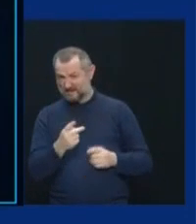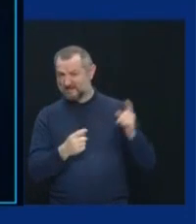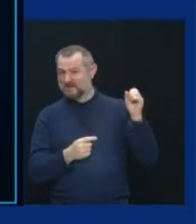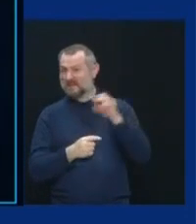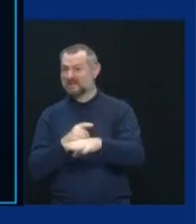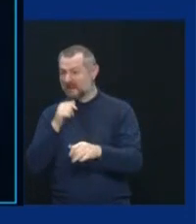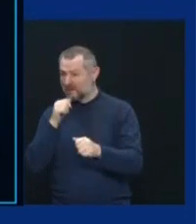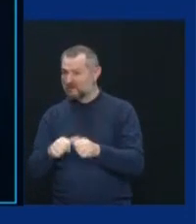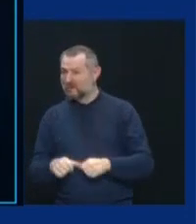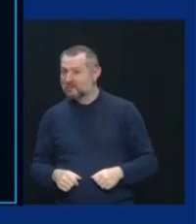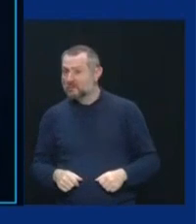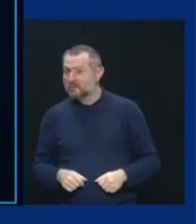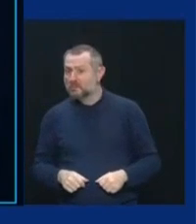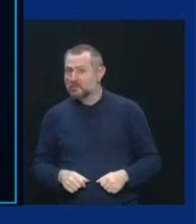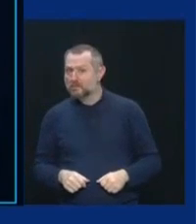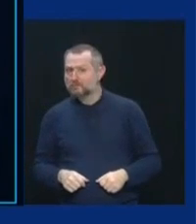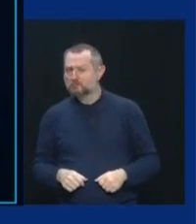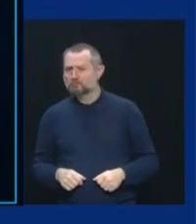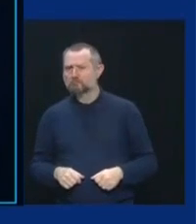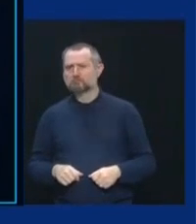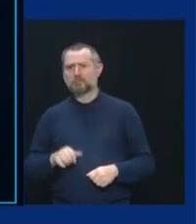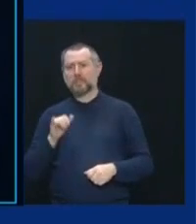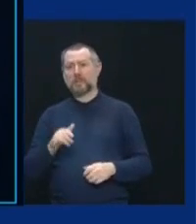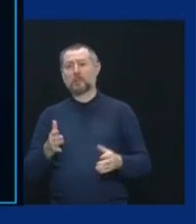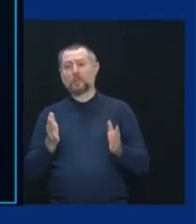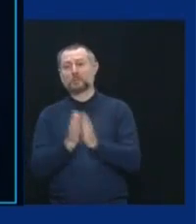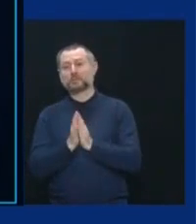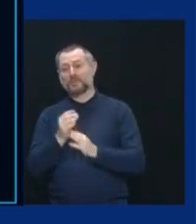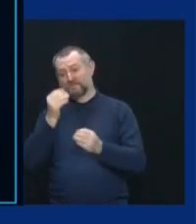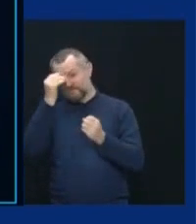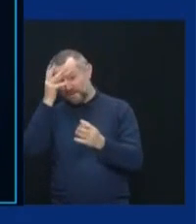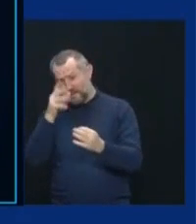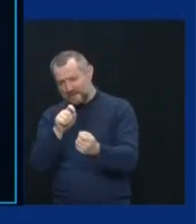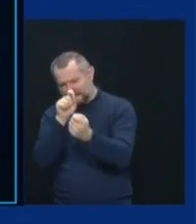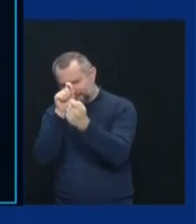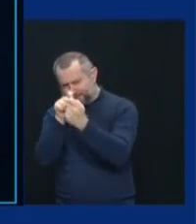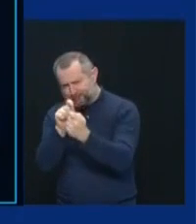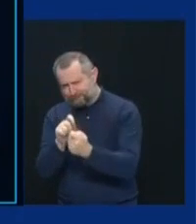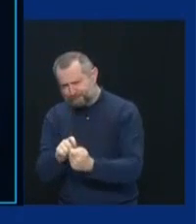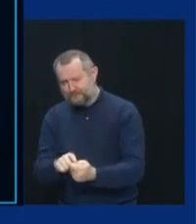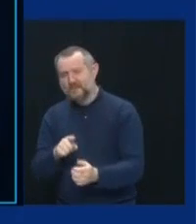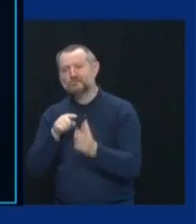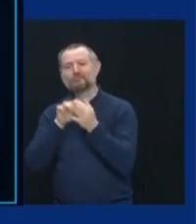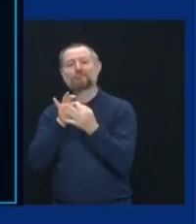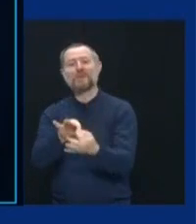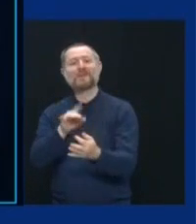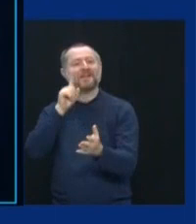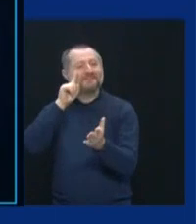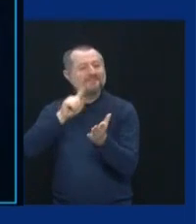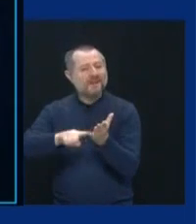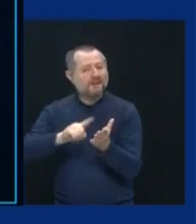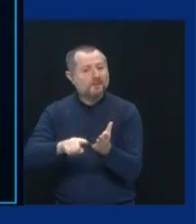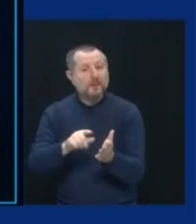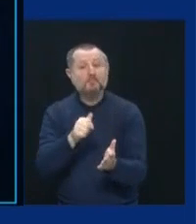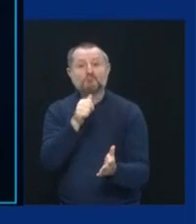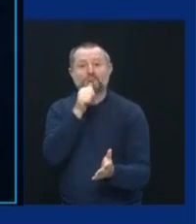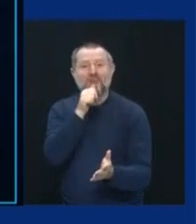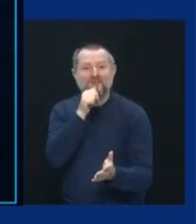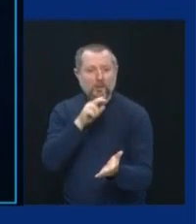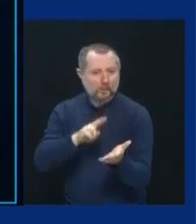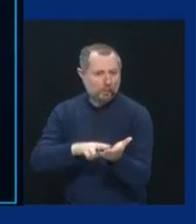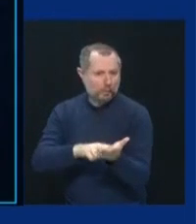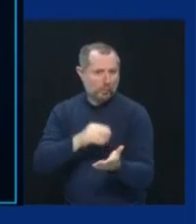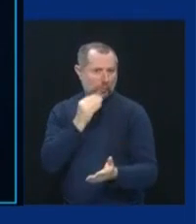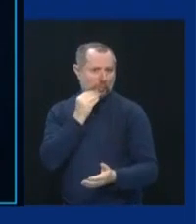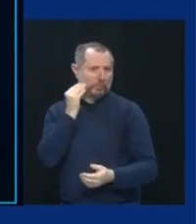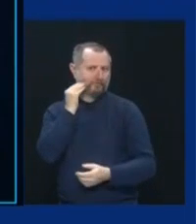that requests information on an investigation on private nursing homes. And we